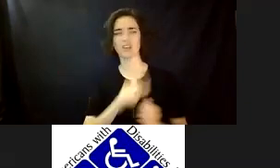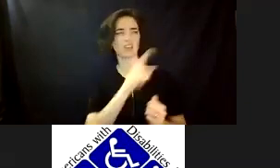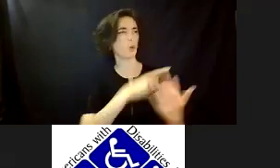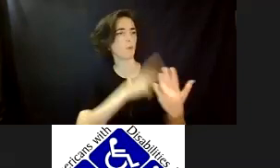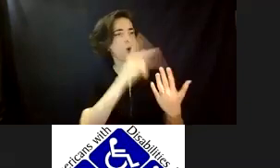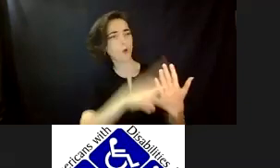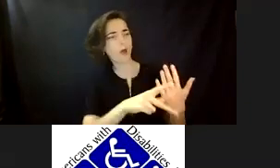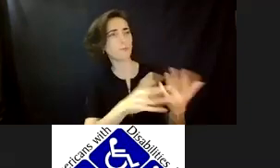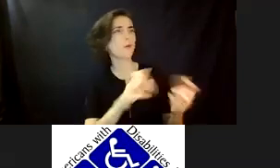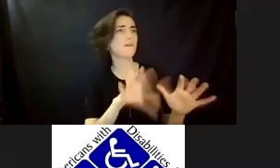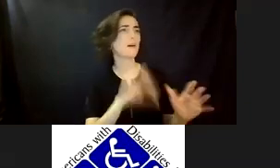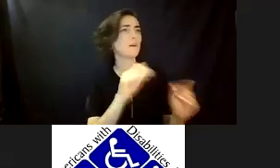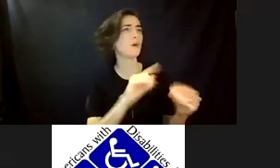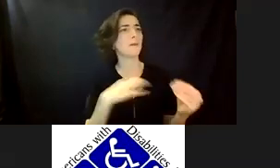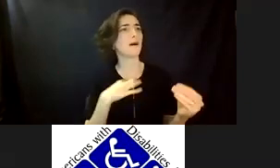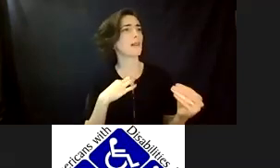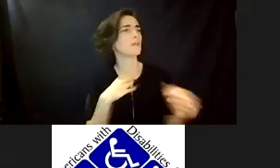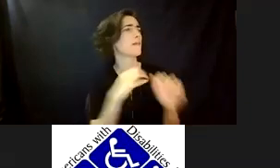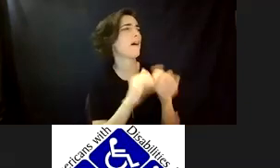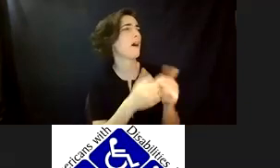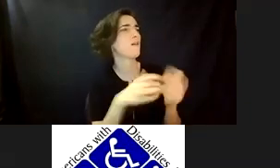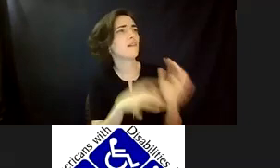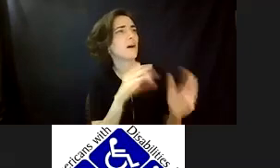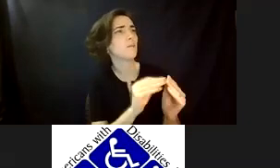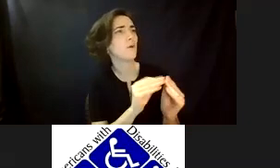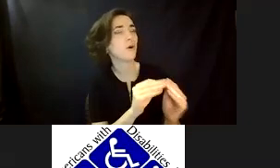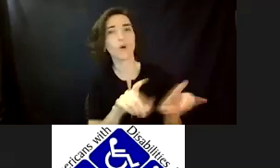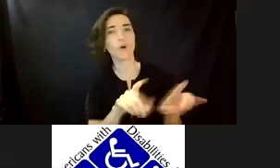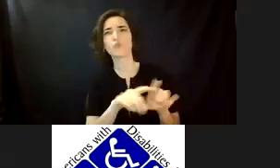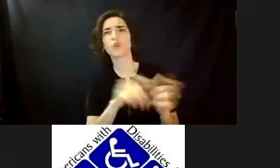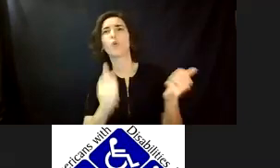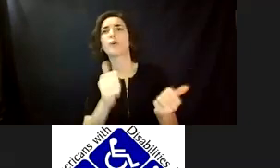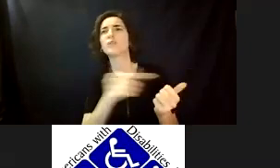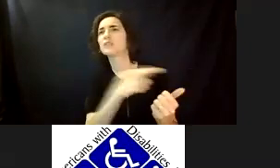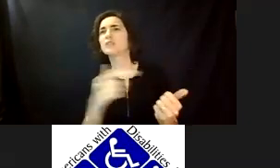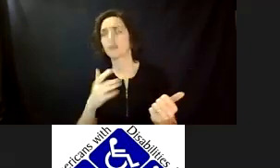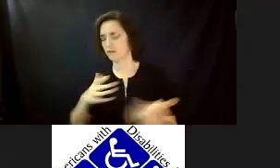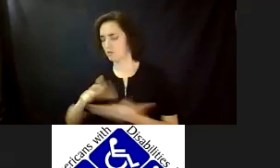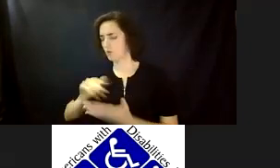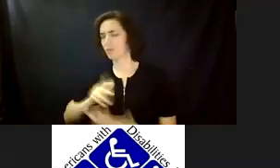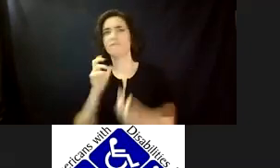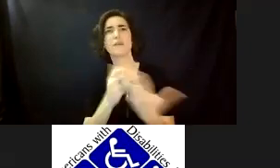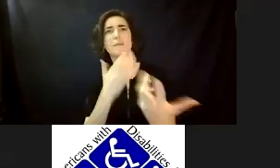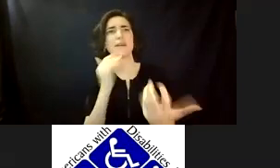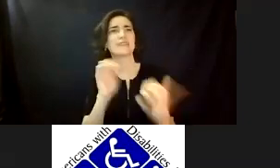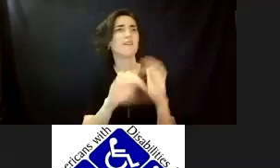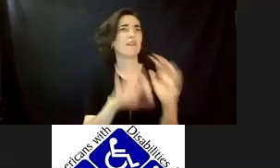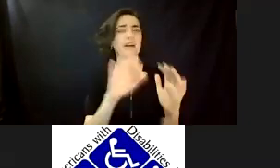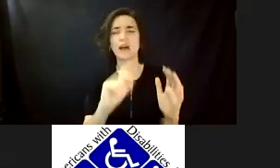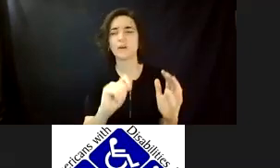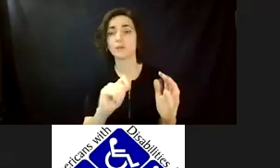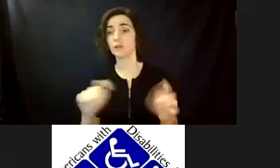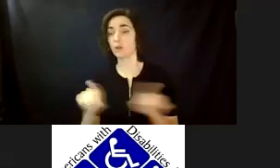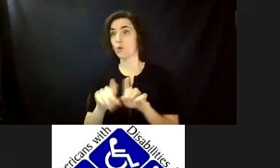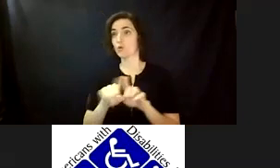and which one may be the best fit for the student? Also, are there similar programs in the state that are not represented